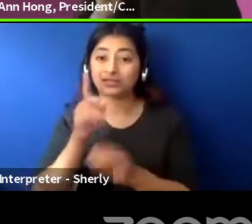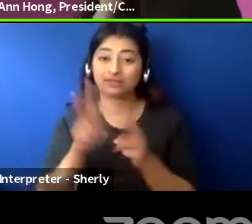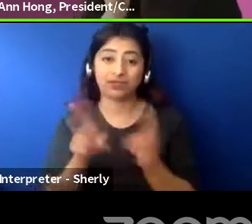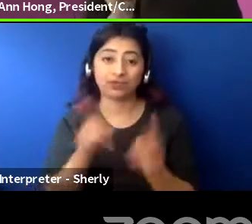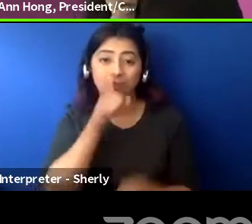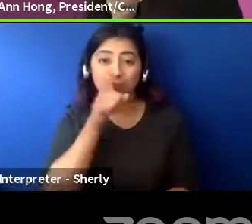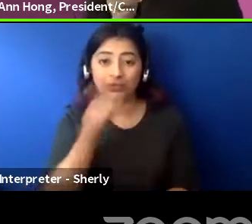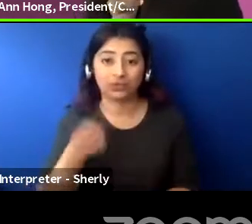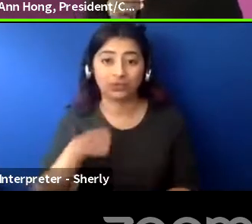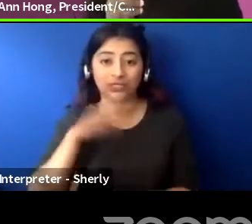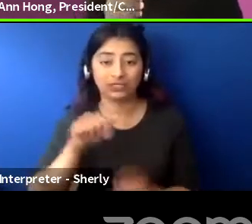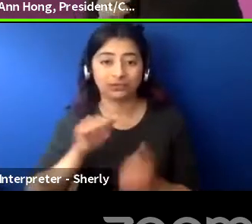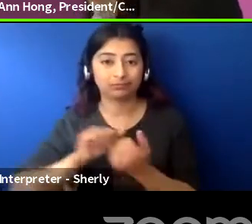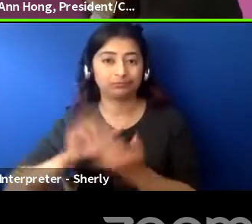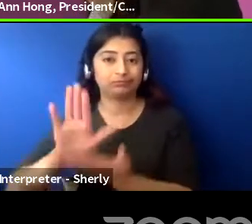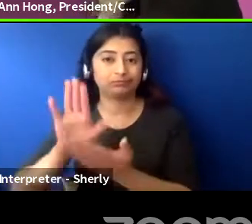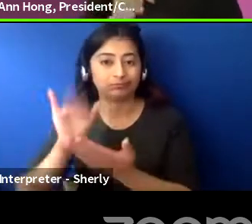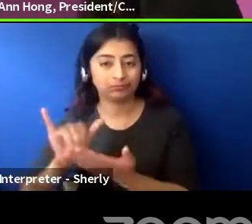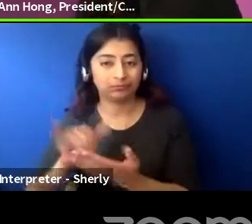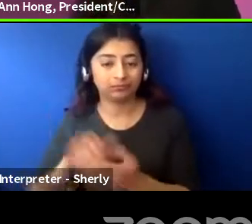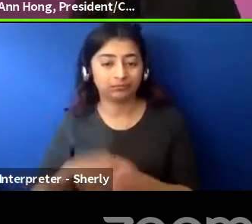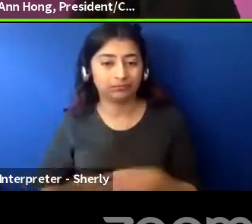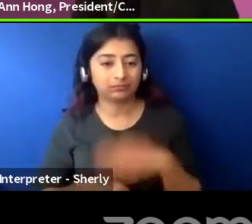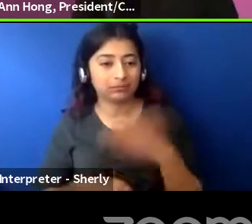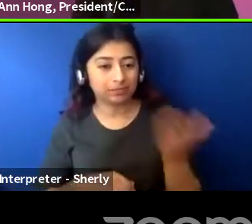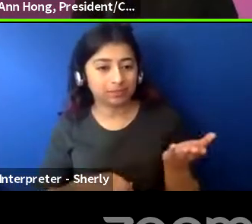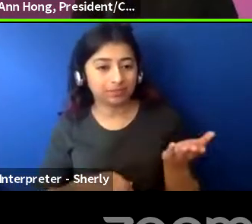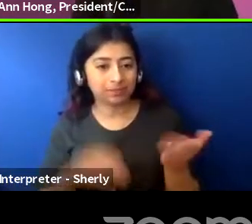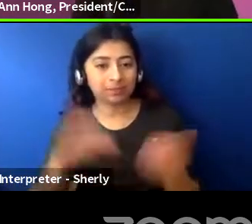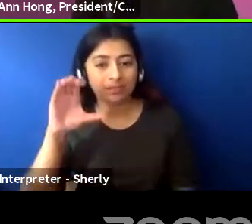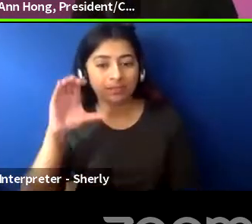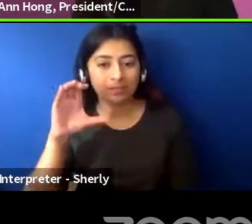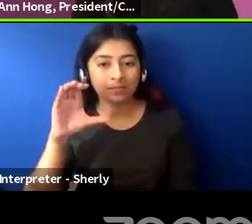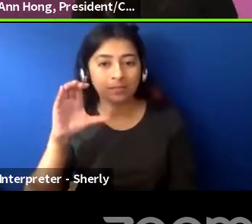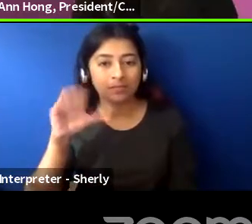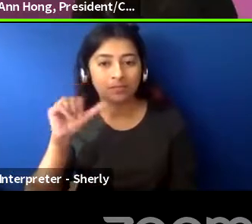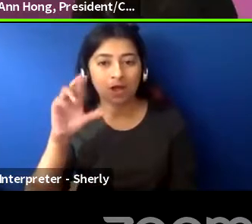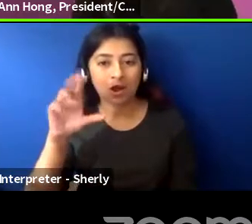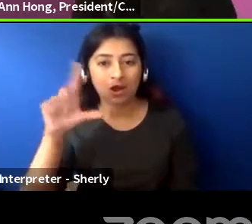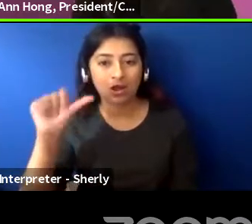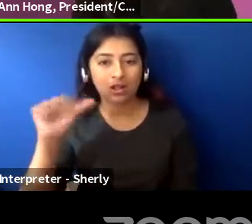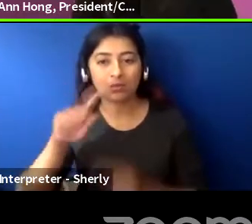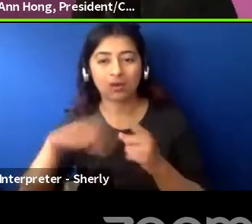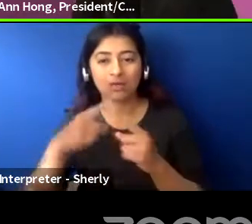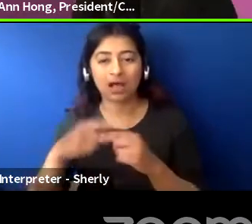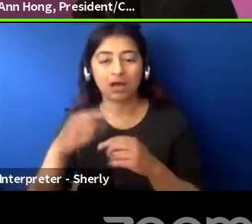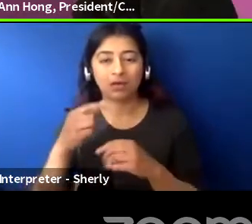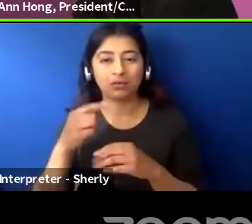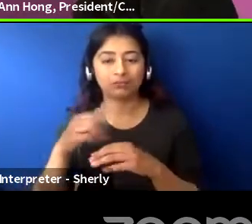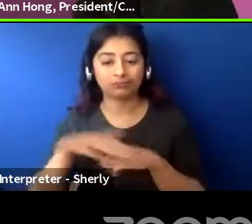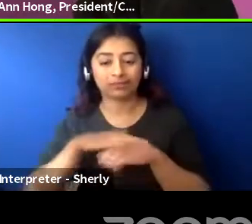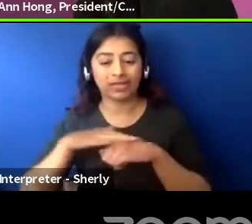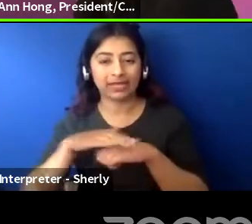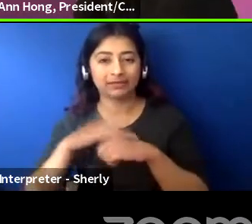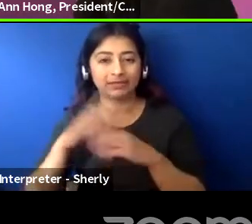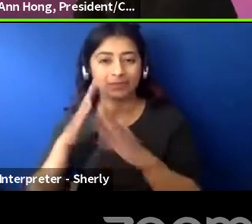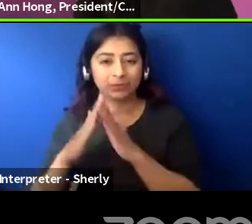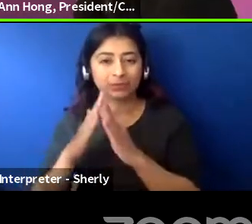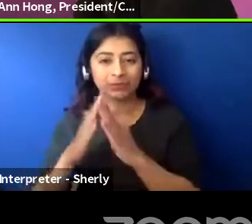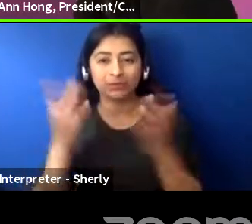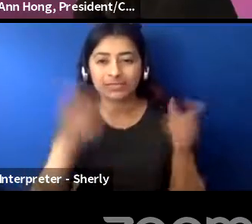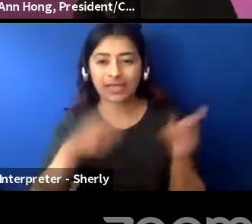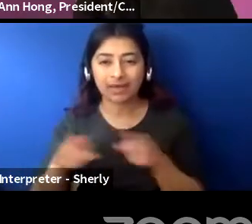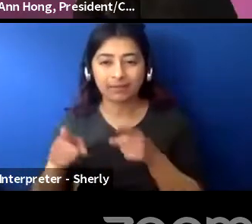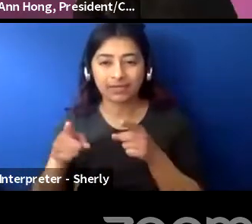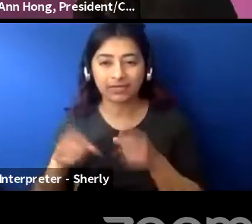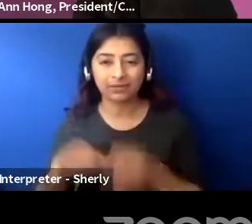so thank you for that, Cindy. Carla, what about the Native American communities? What's happening there? Well,